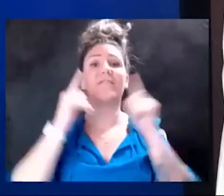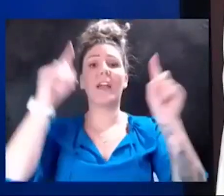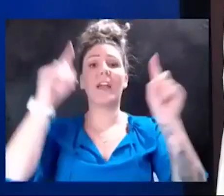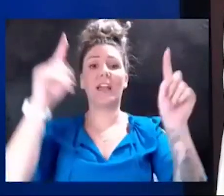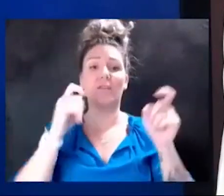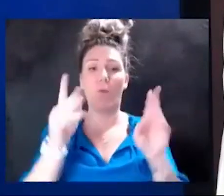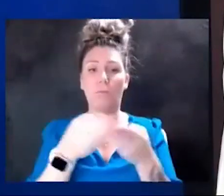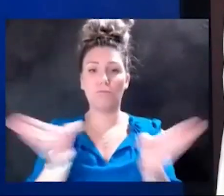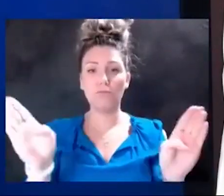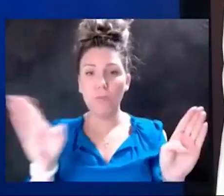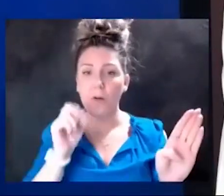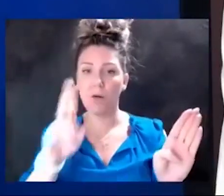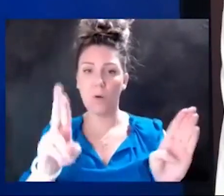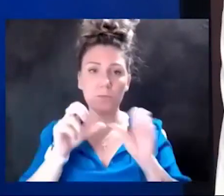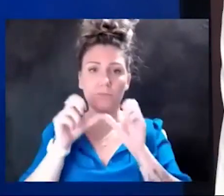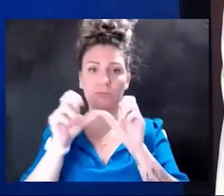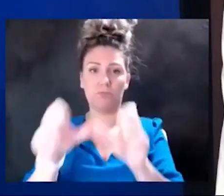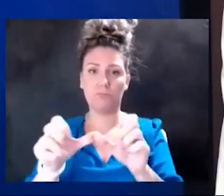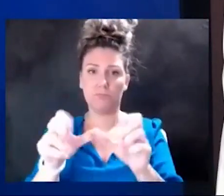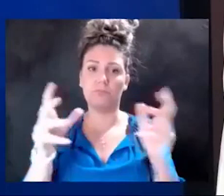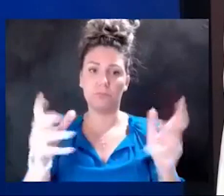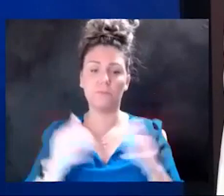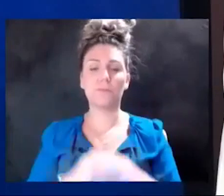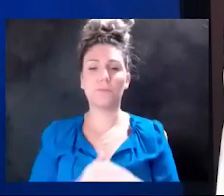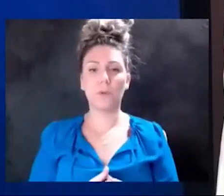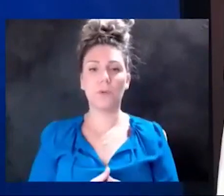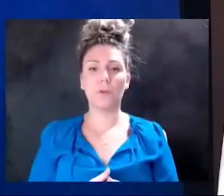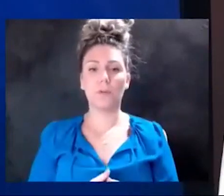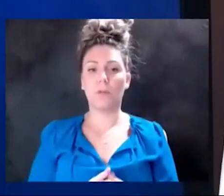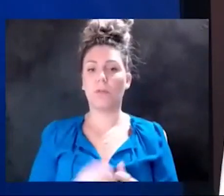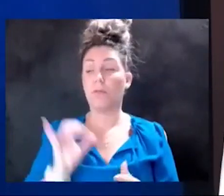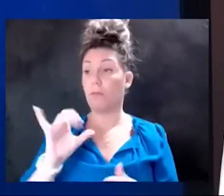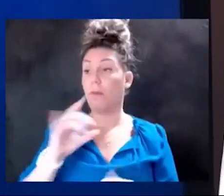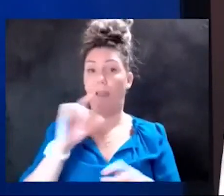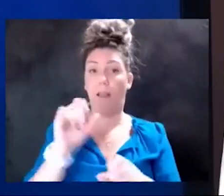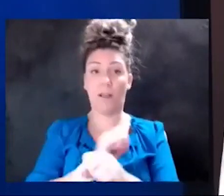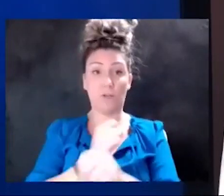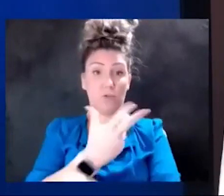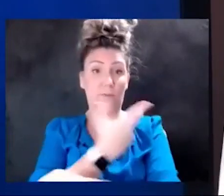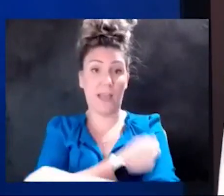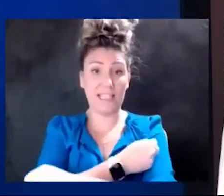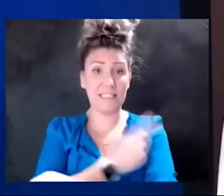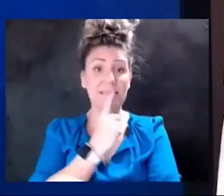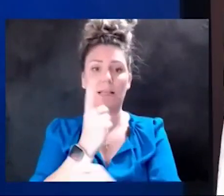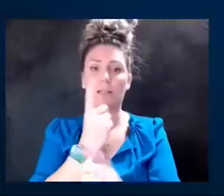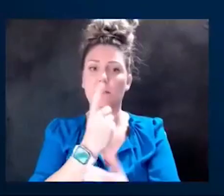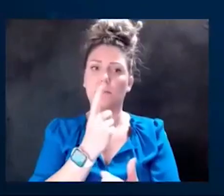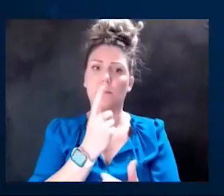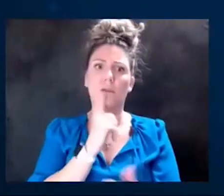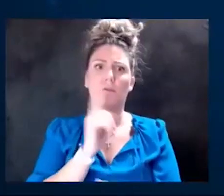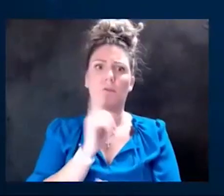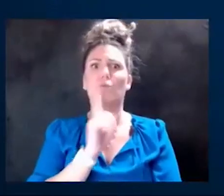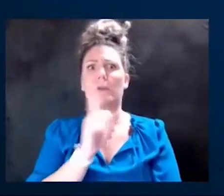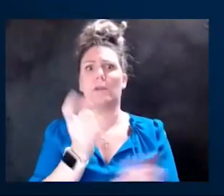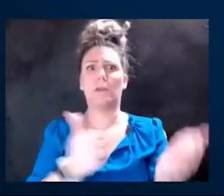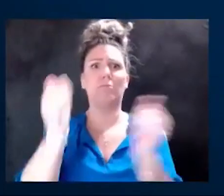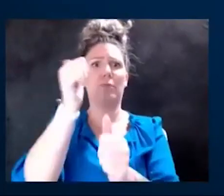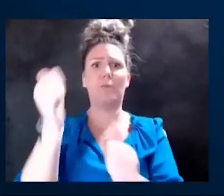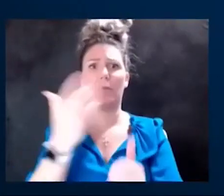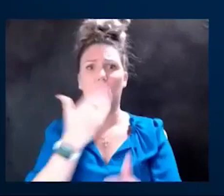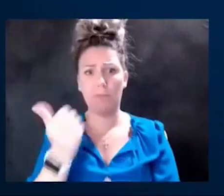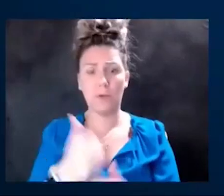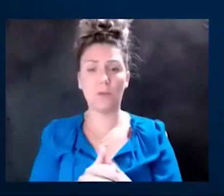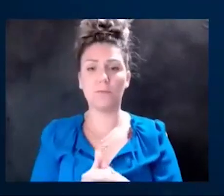or sustaining as the actual vaccination does. That's what really makes the difference. Okay, and Holly, we'll get your